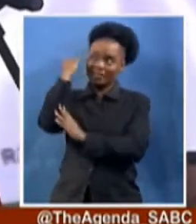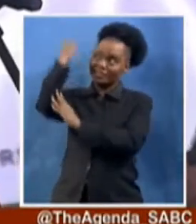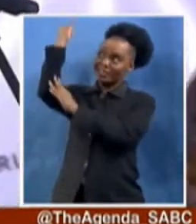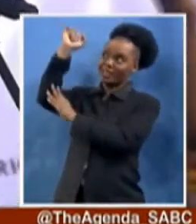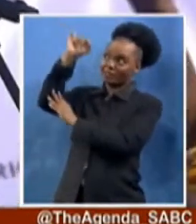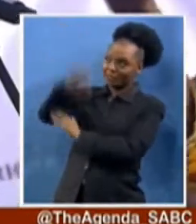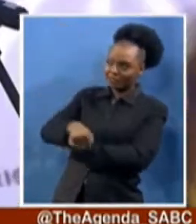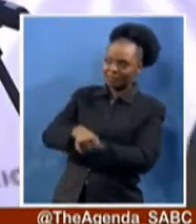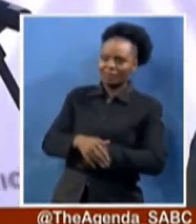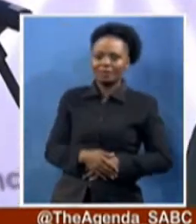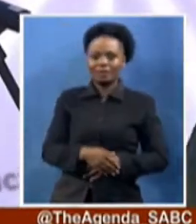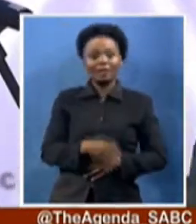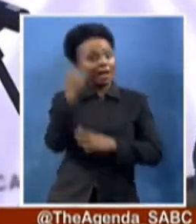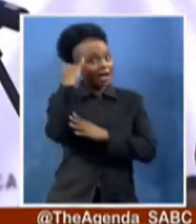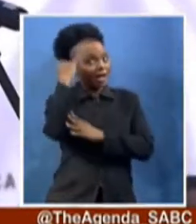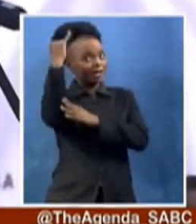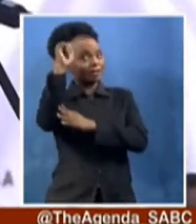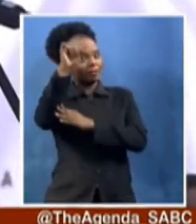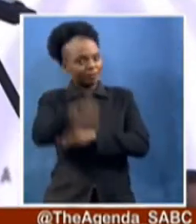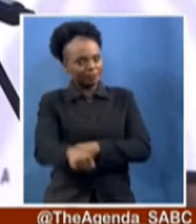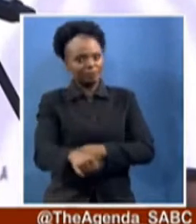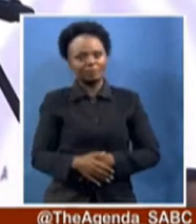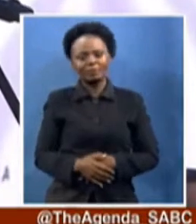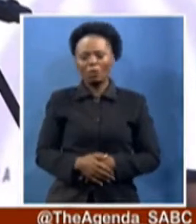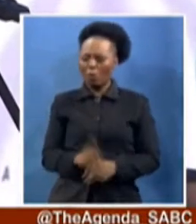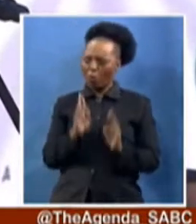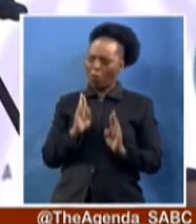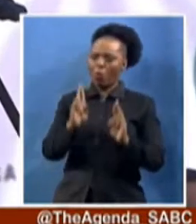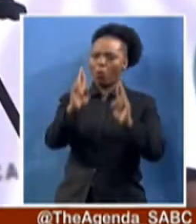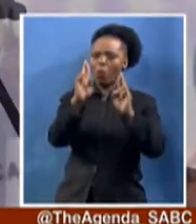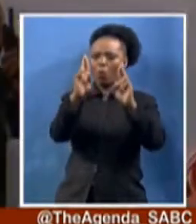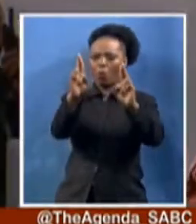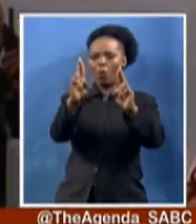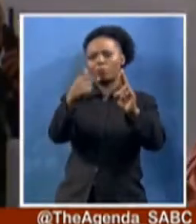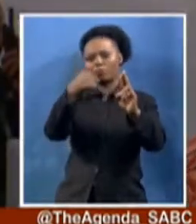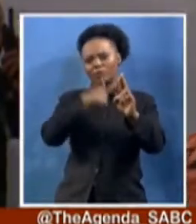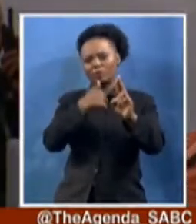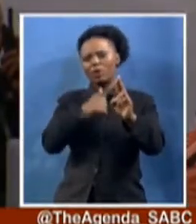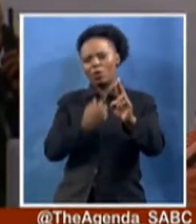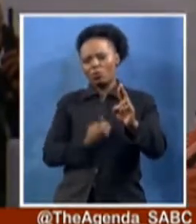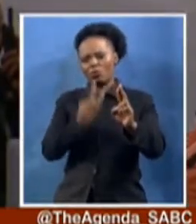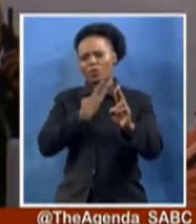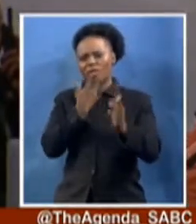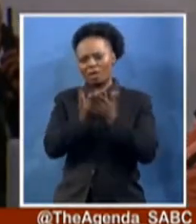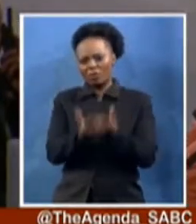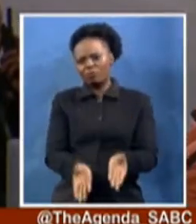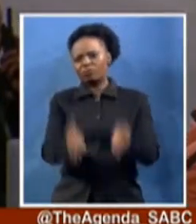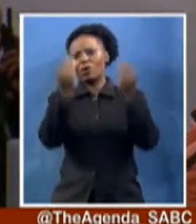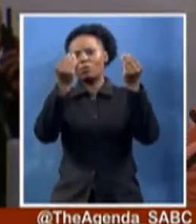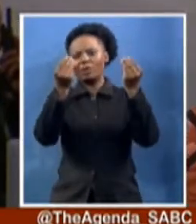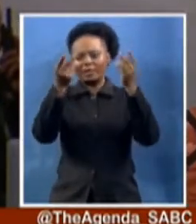which I hope to live for, of which I hope to live for, and to achieve,